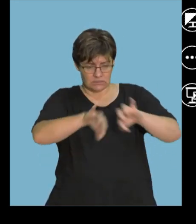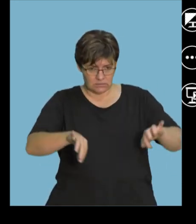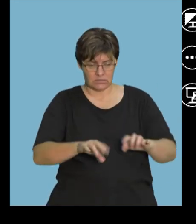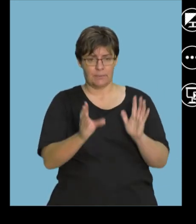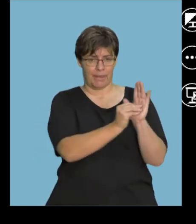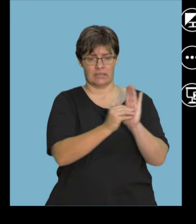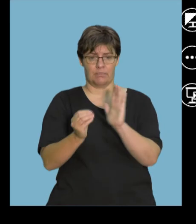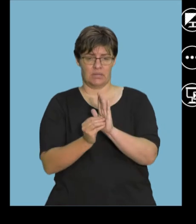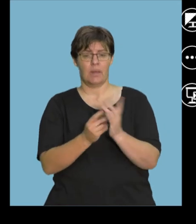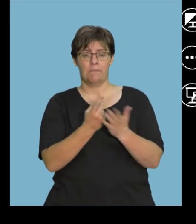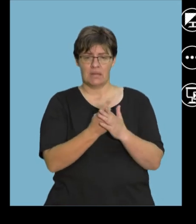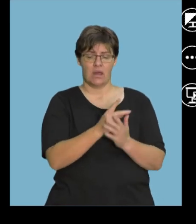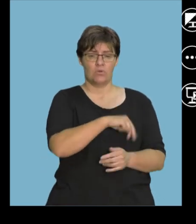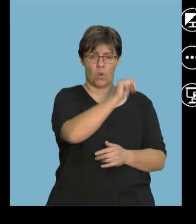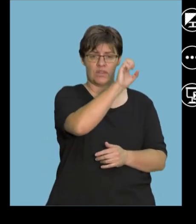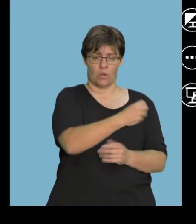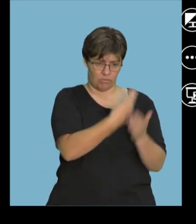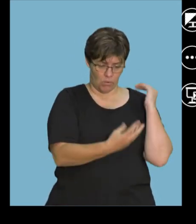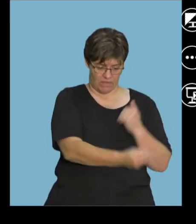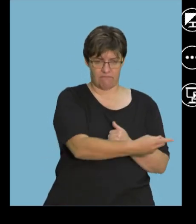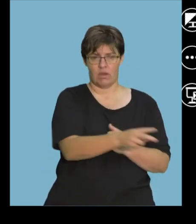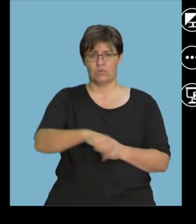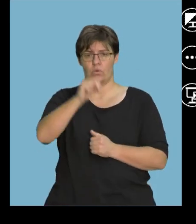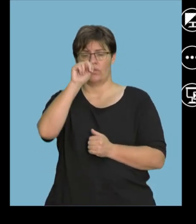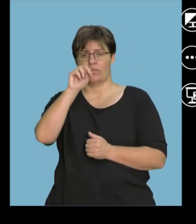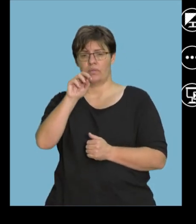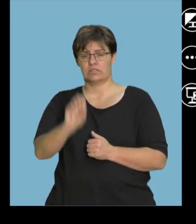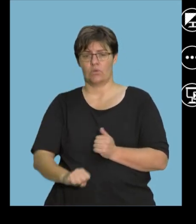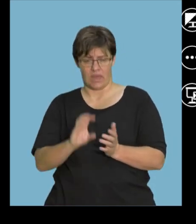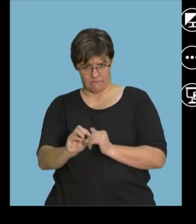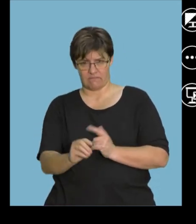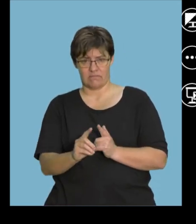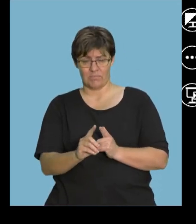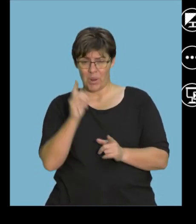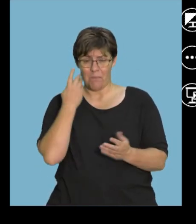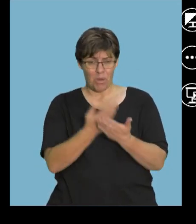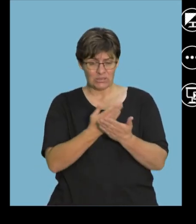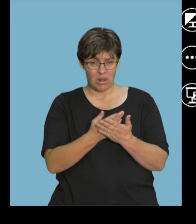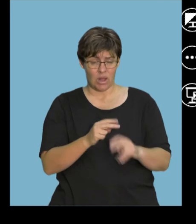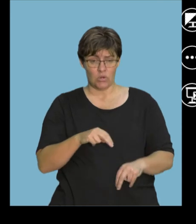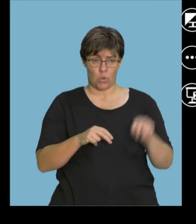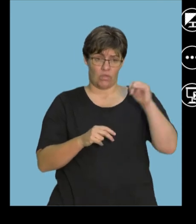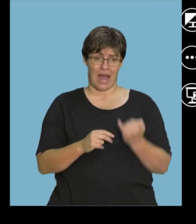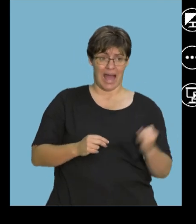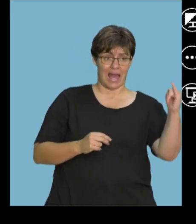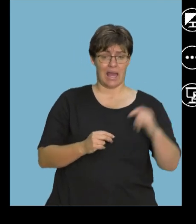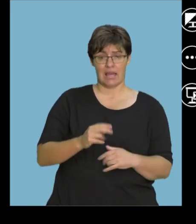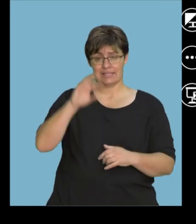actually we cannot actually separate the north pole. So it is not possible,